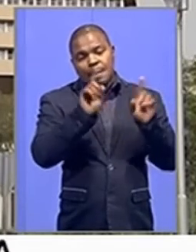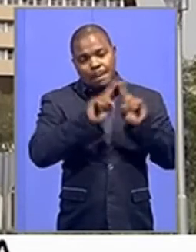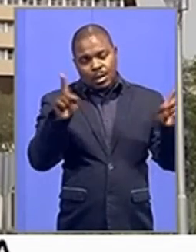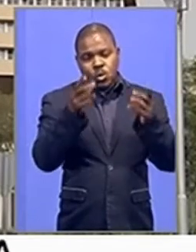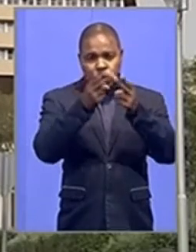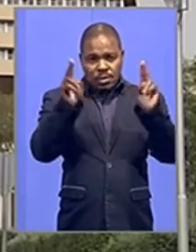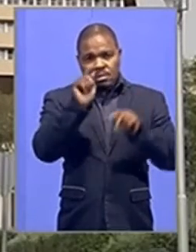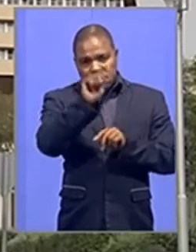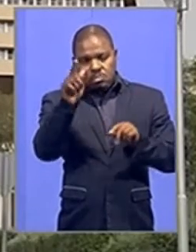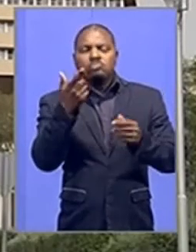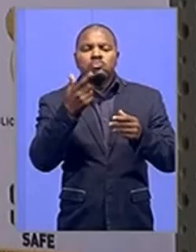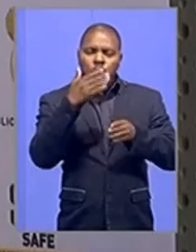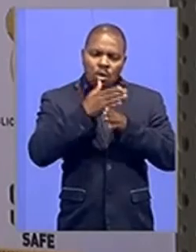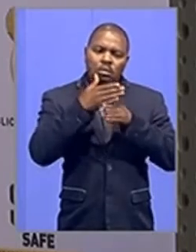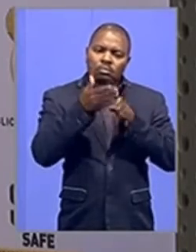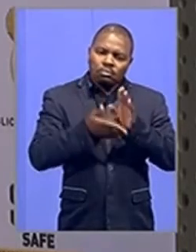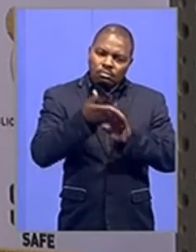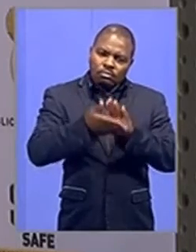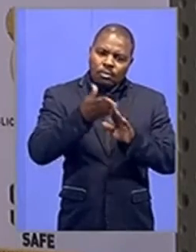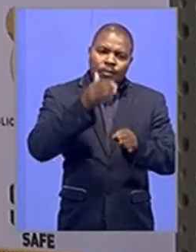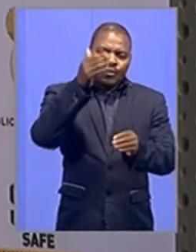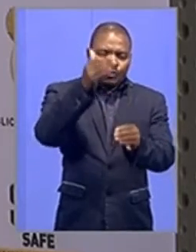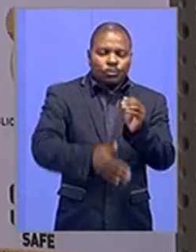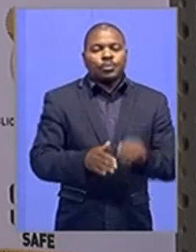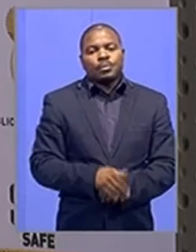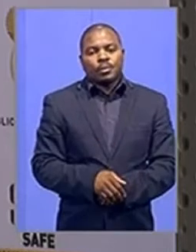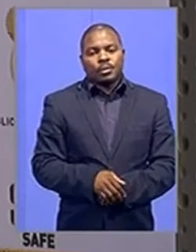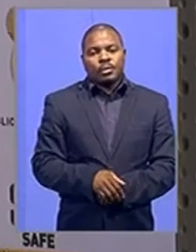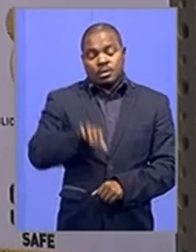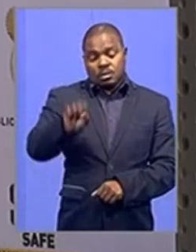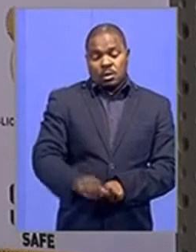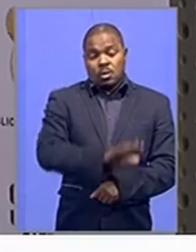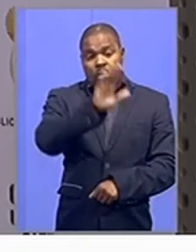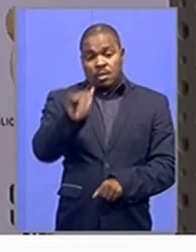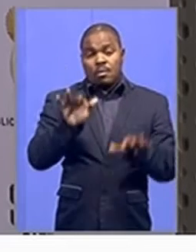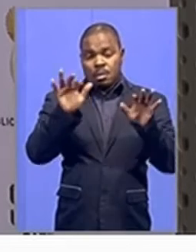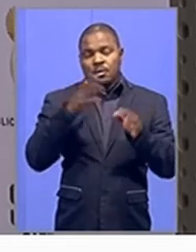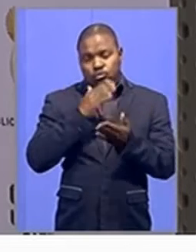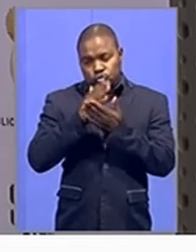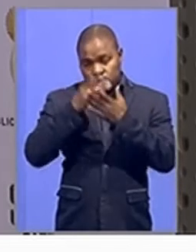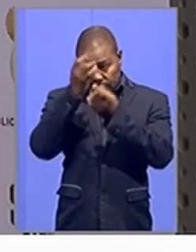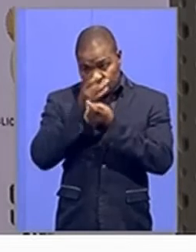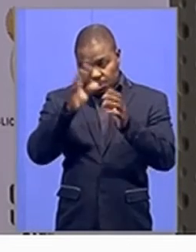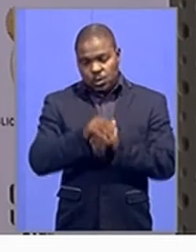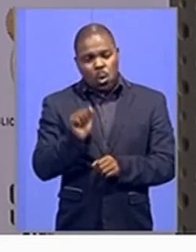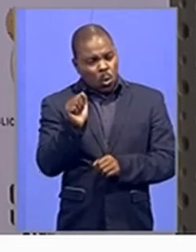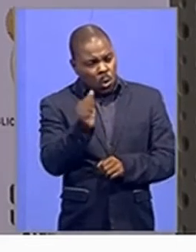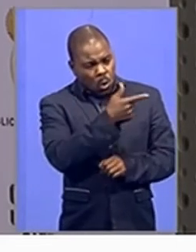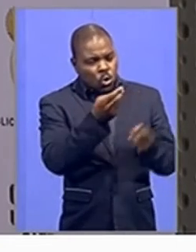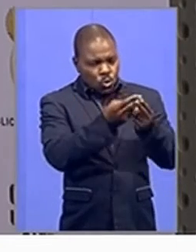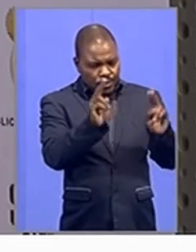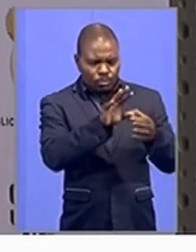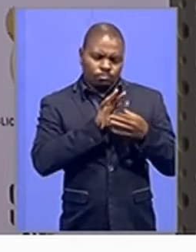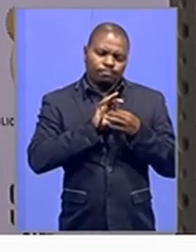di bonagala di wetsa tiro. I want to assure South Africans that all our universities are fully committed